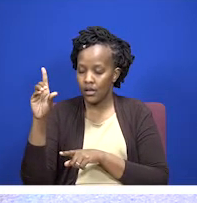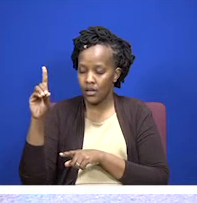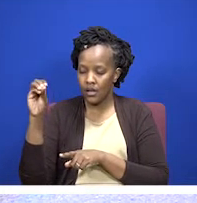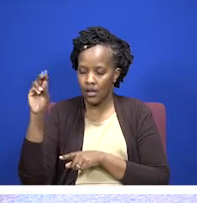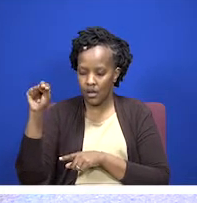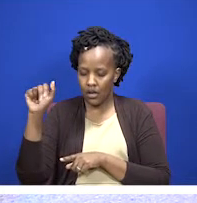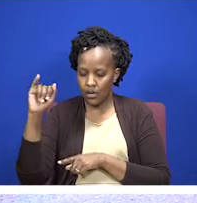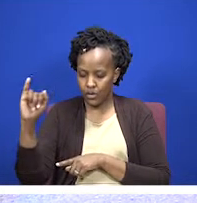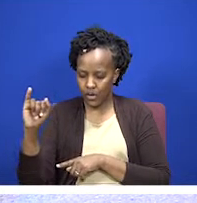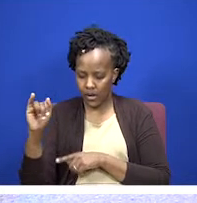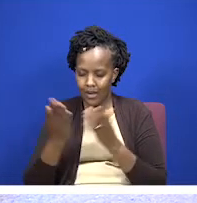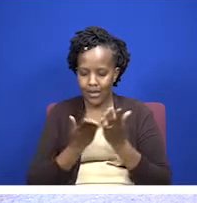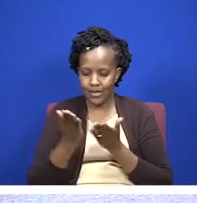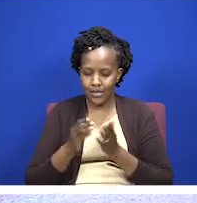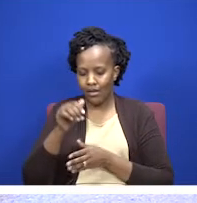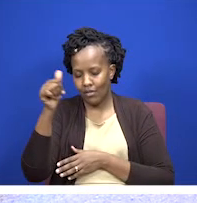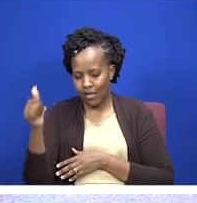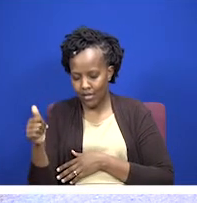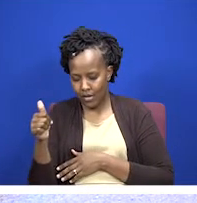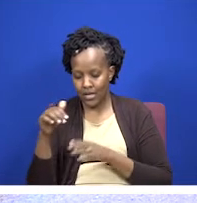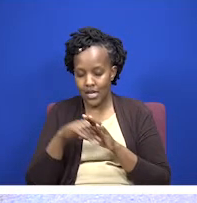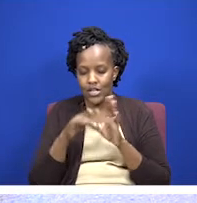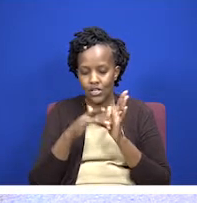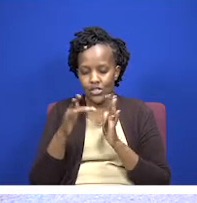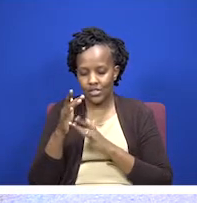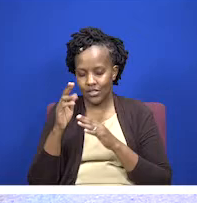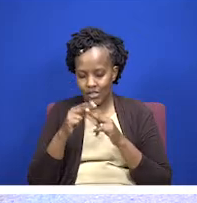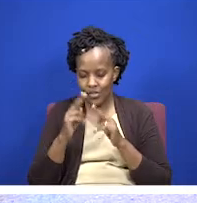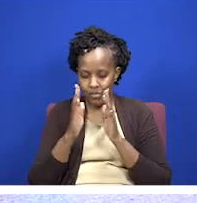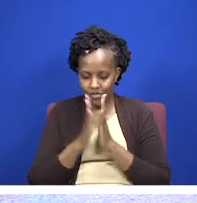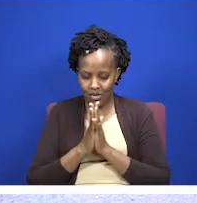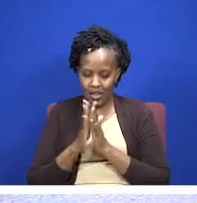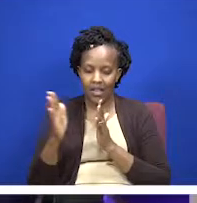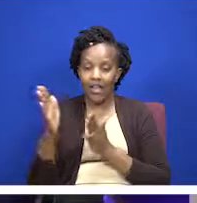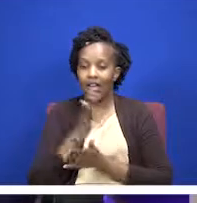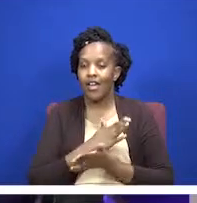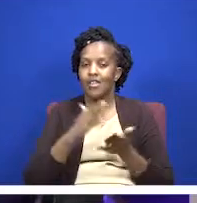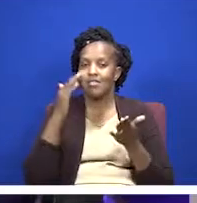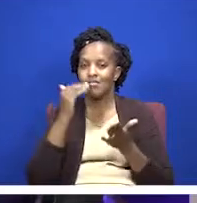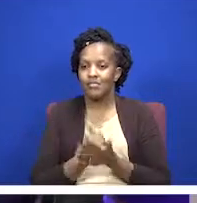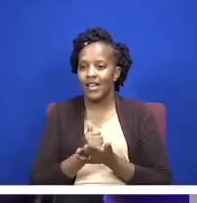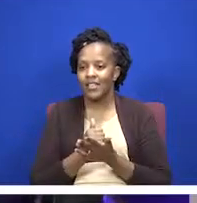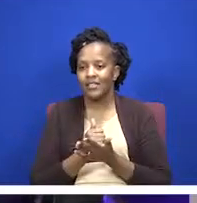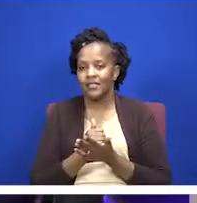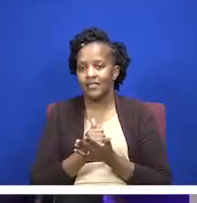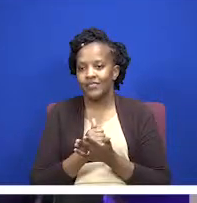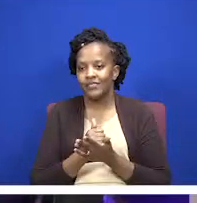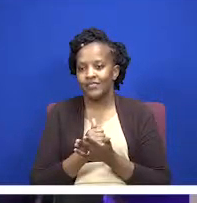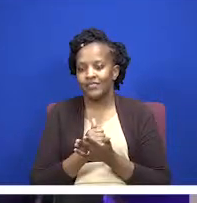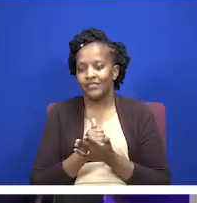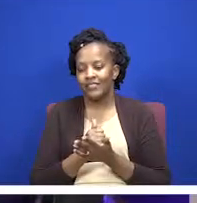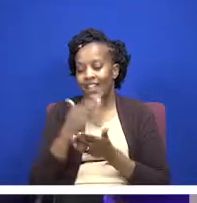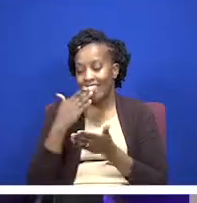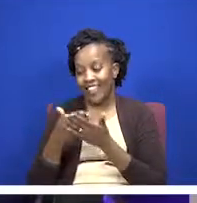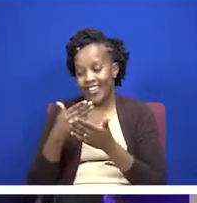others for they are serving you. In Jesus' name we pray and believe. Amen. Amen. Amen. Thank you, Luca, for that